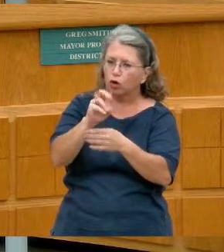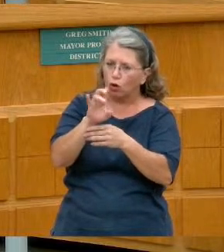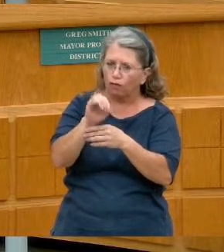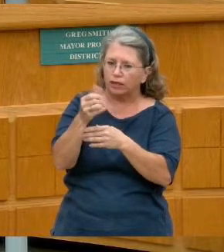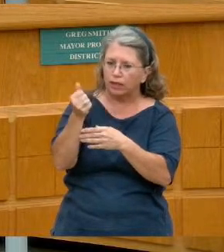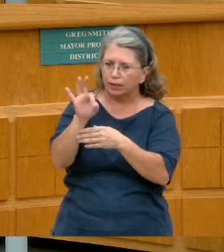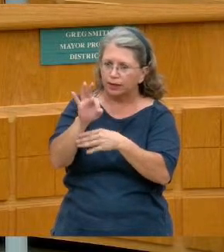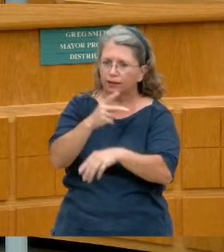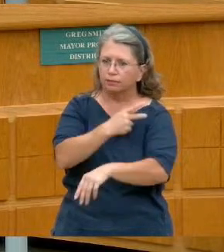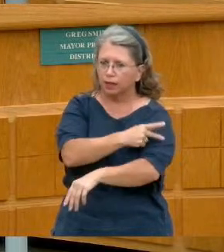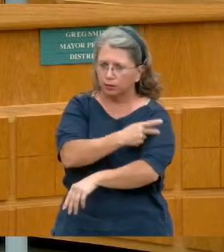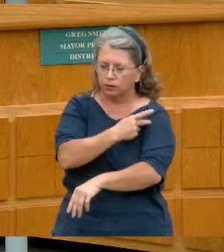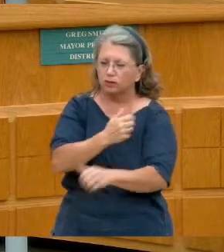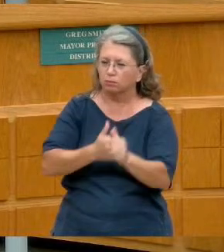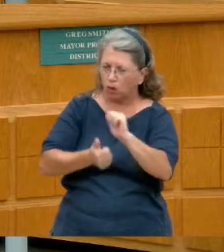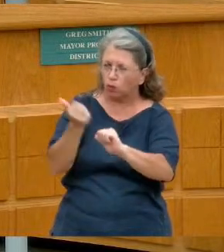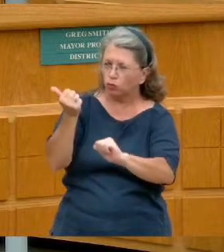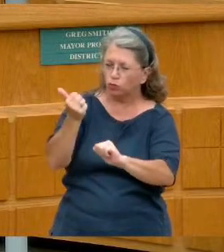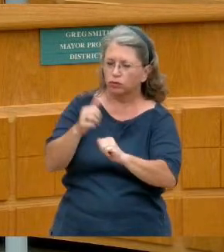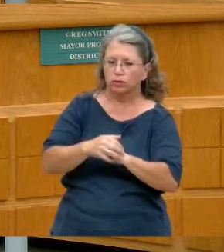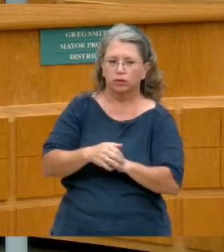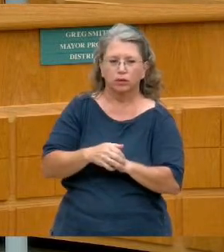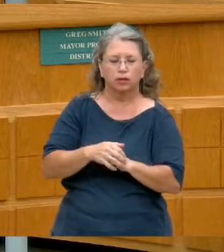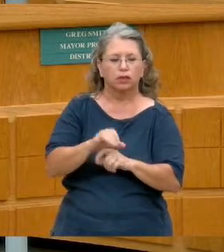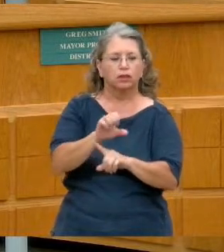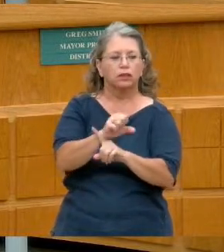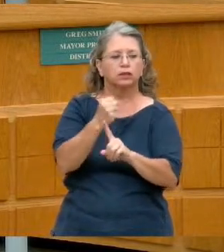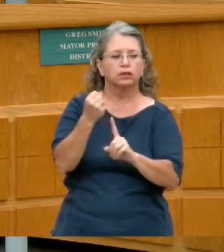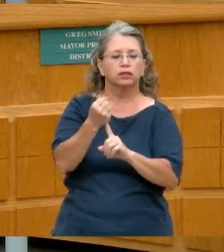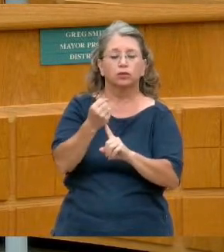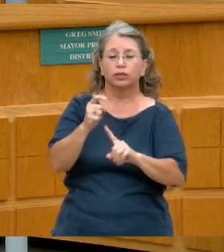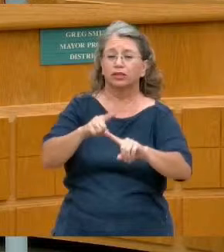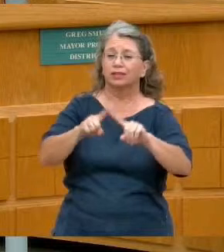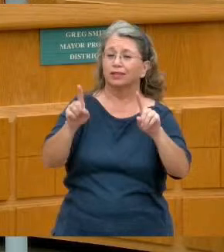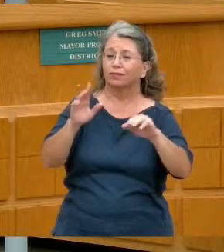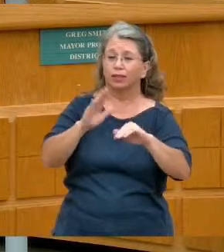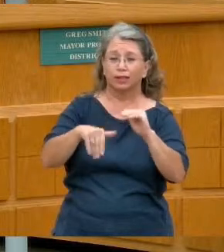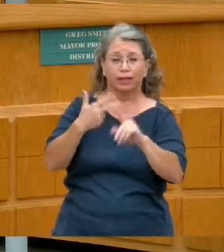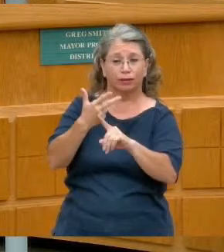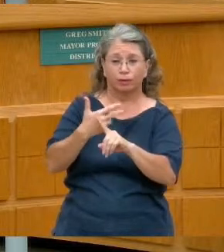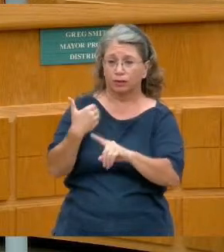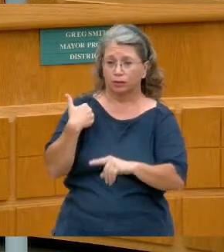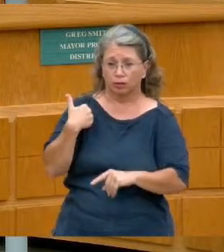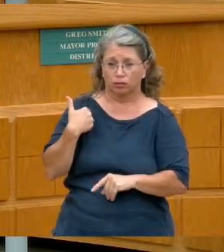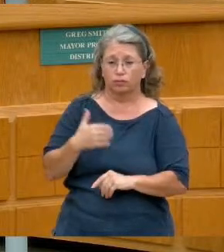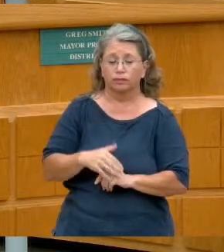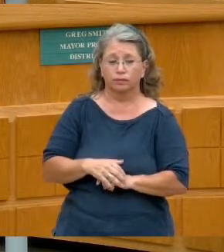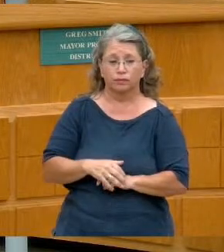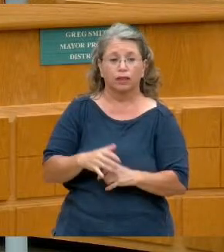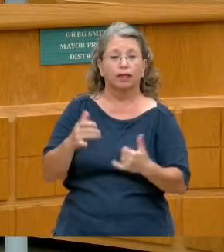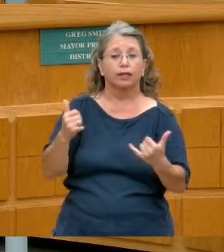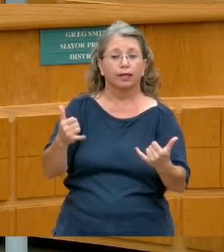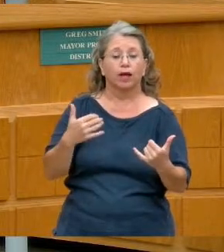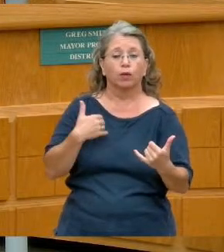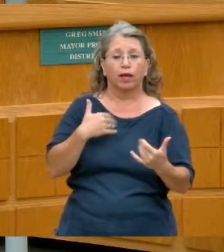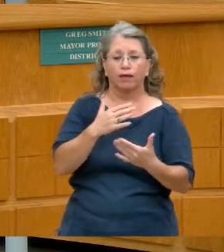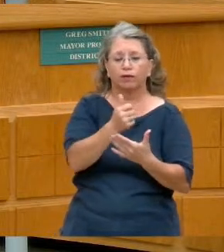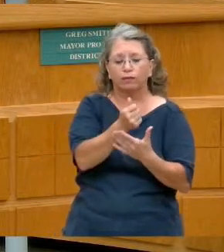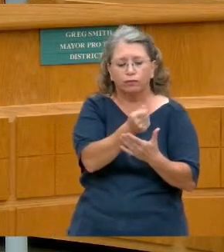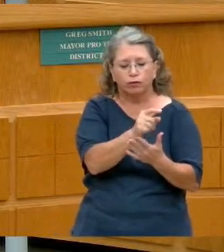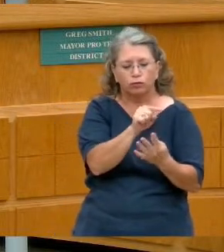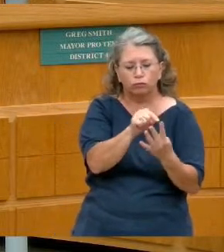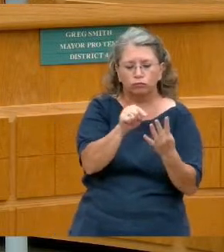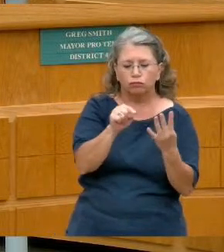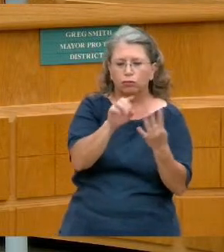patients. The situation is much different than 3 months ago. Now we have treatment options.